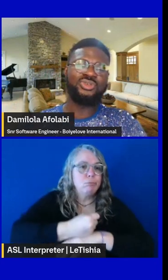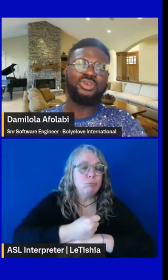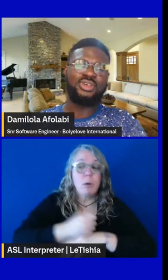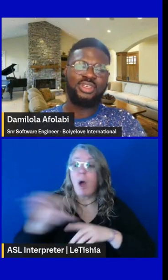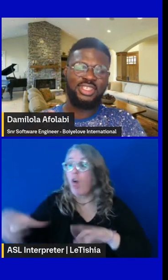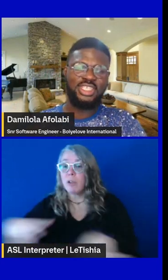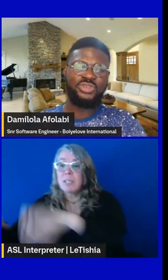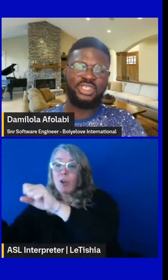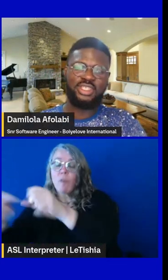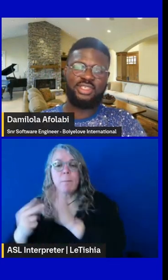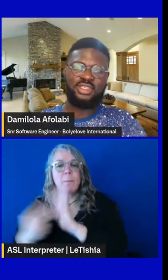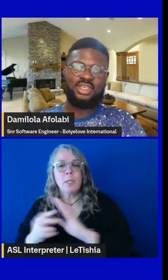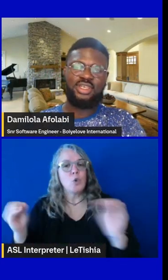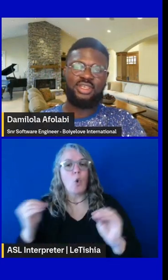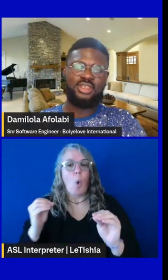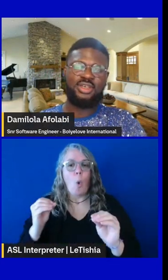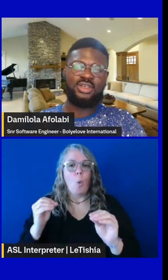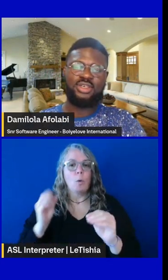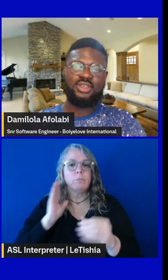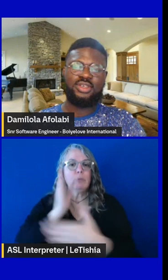access to secrets.